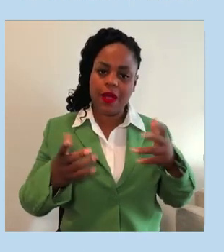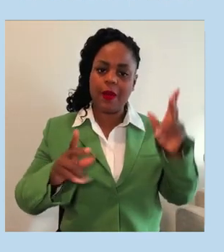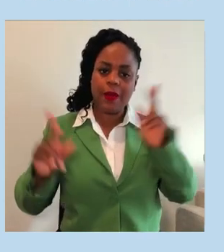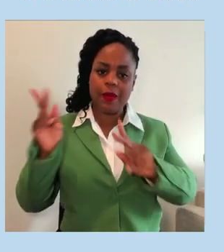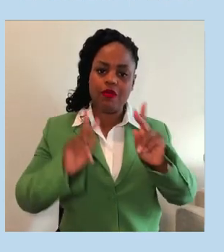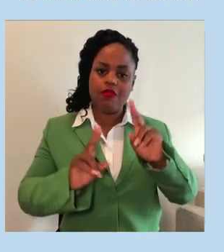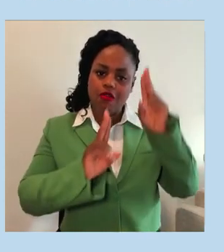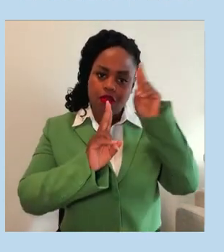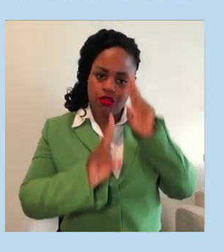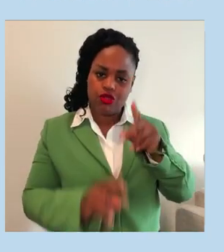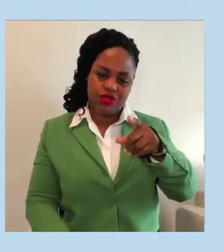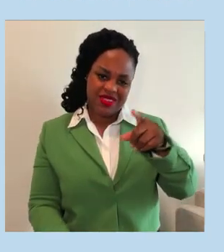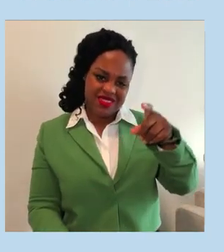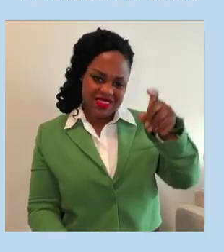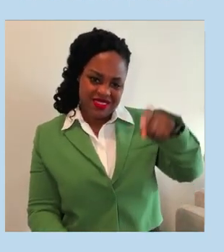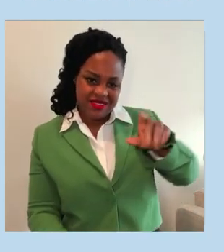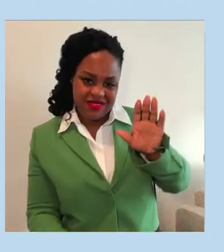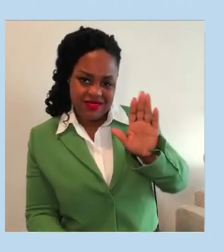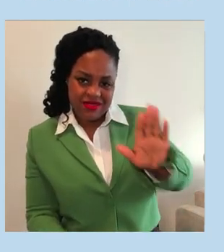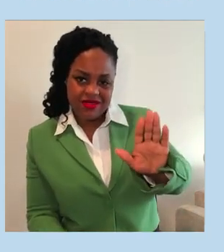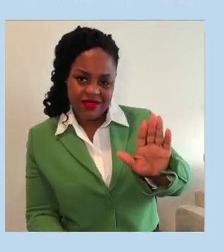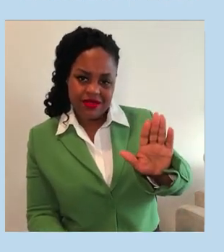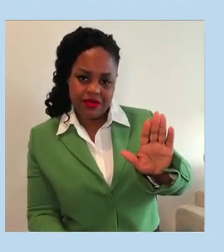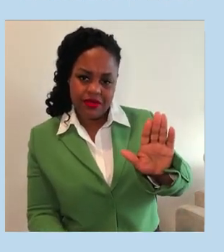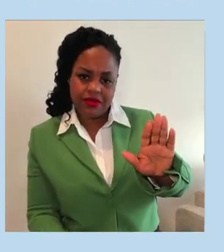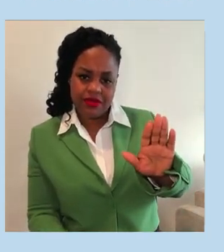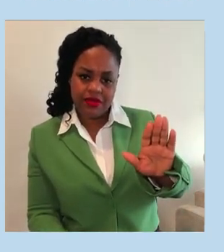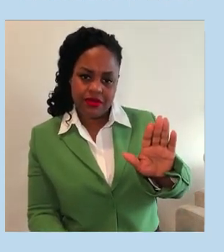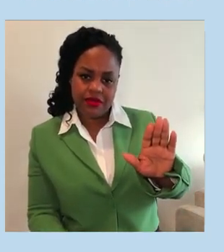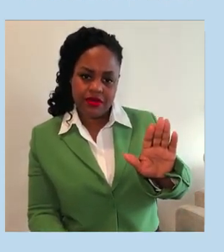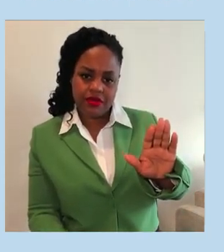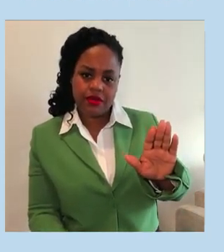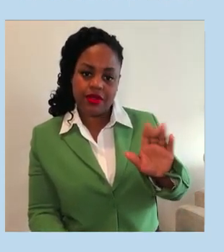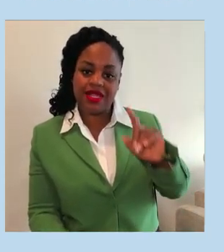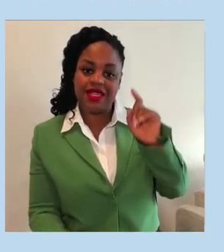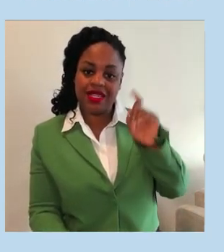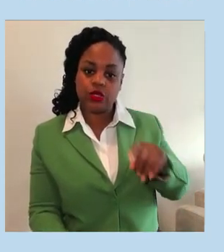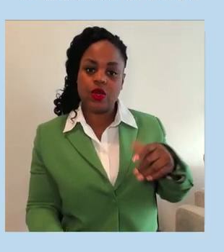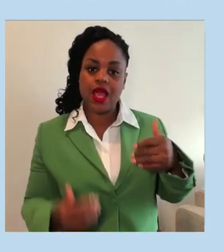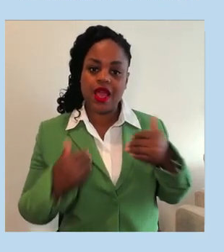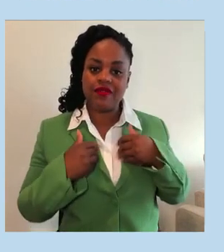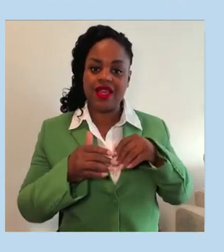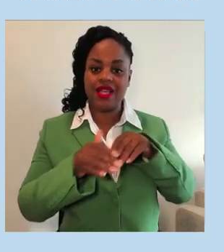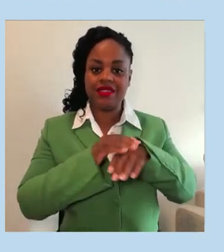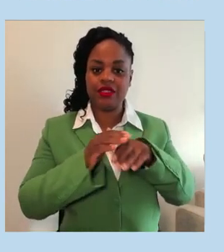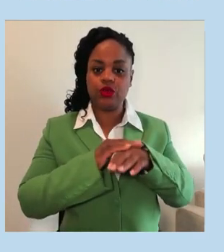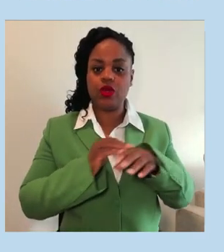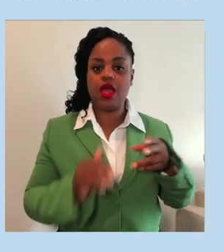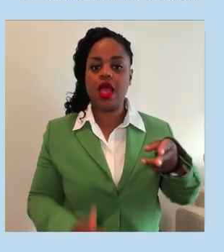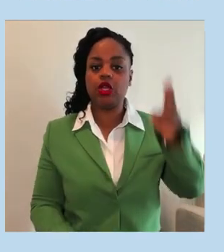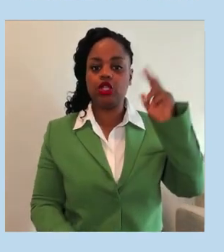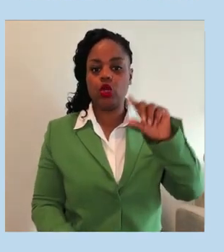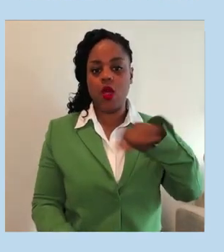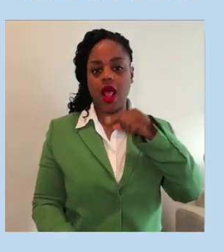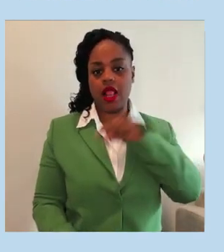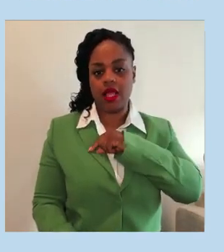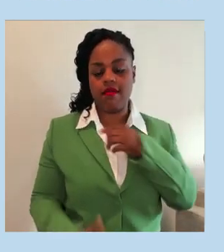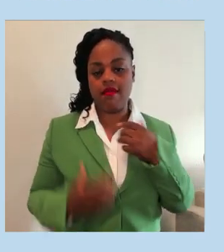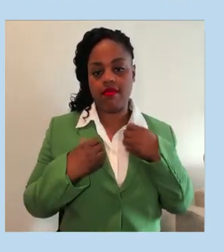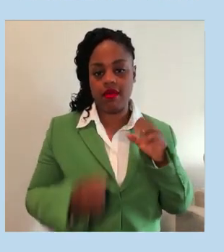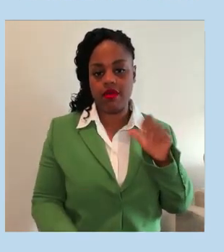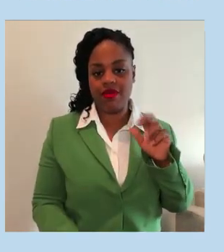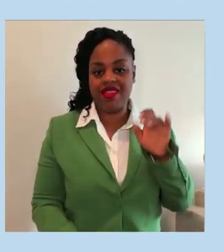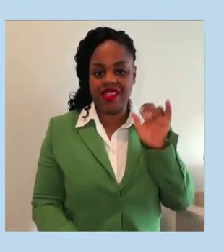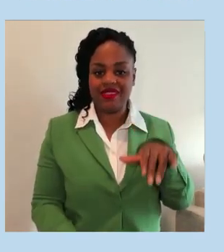facilities, and they need to be able to access quality healthcare. That is the only way that we're going to be able to attain universal healthcare for all. So